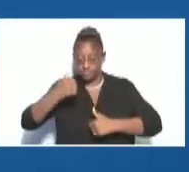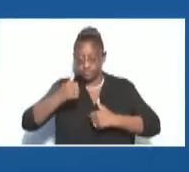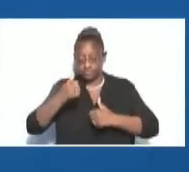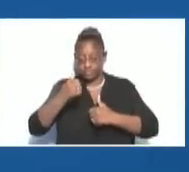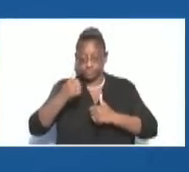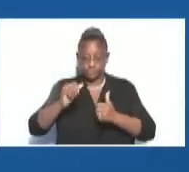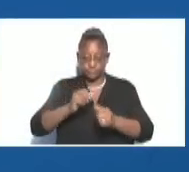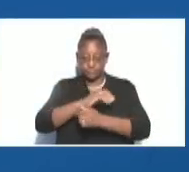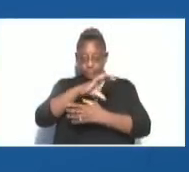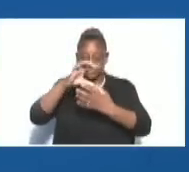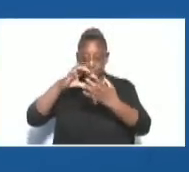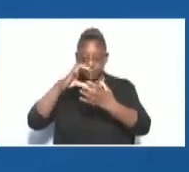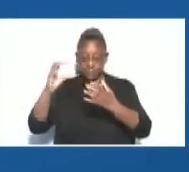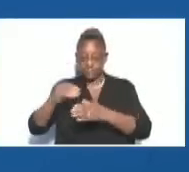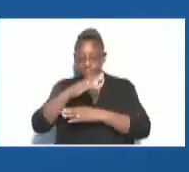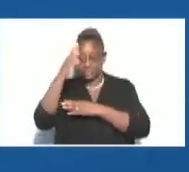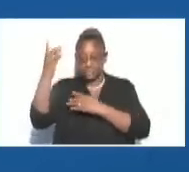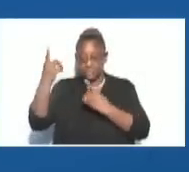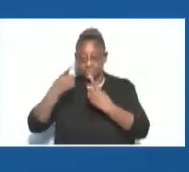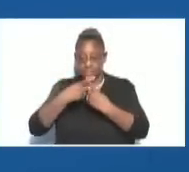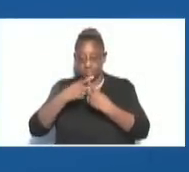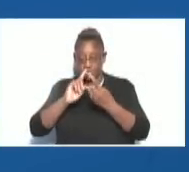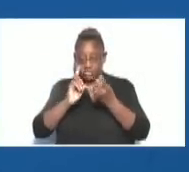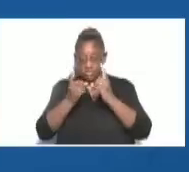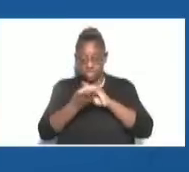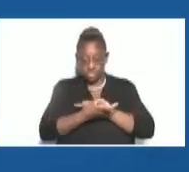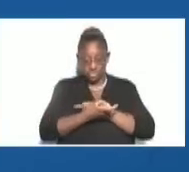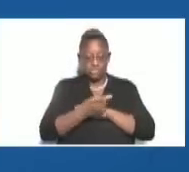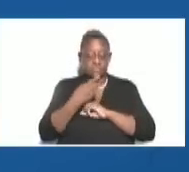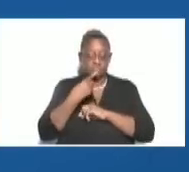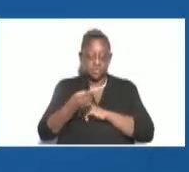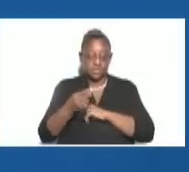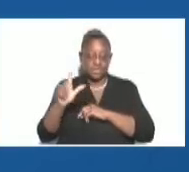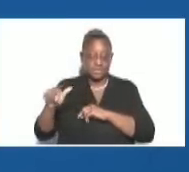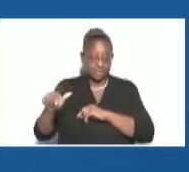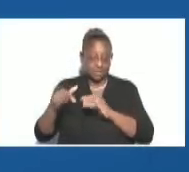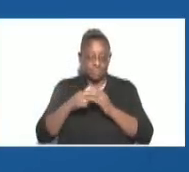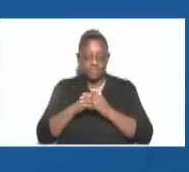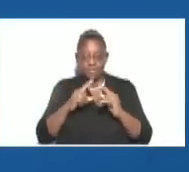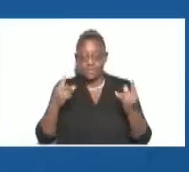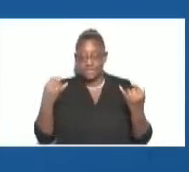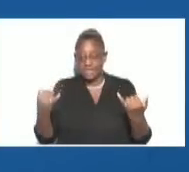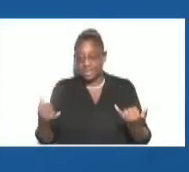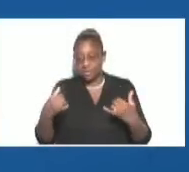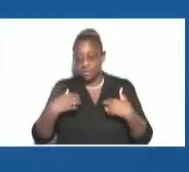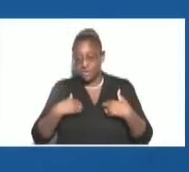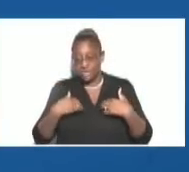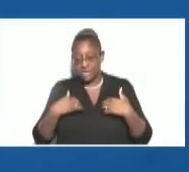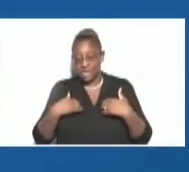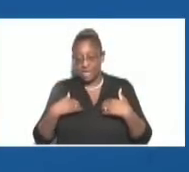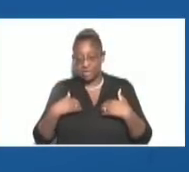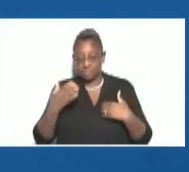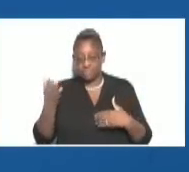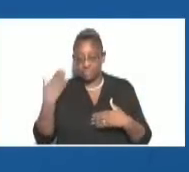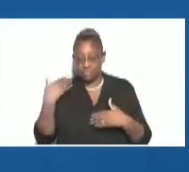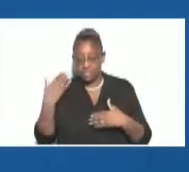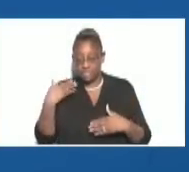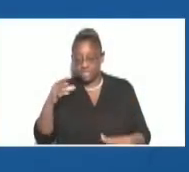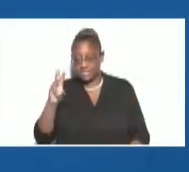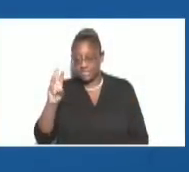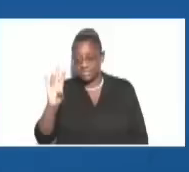with a slight change in temperature. We'll tell you all about that later in the newscast. But right now, we have relative humidity at